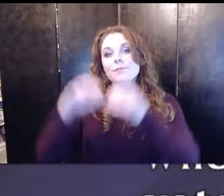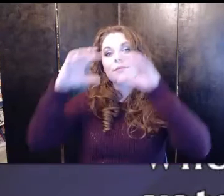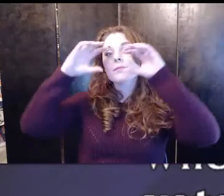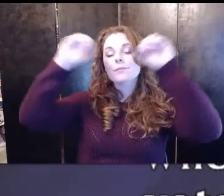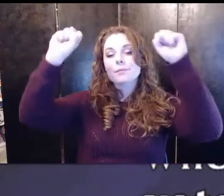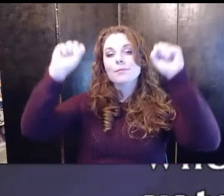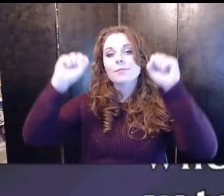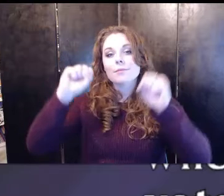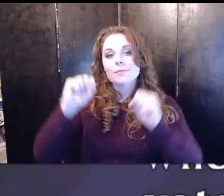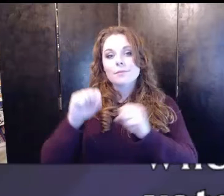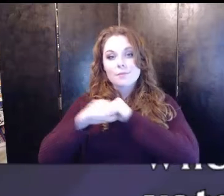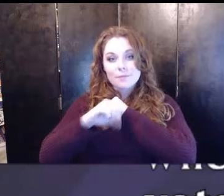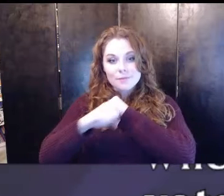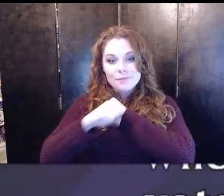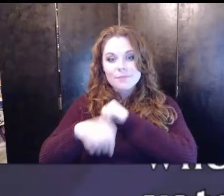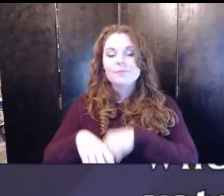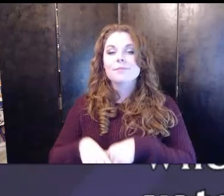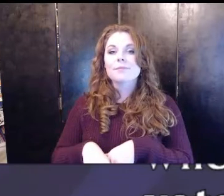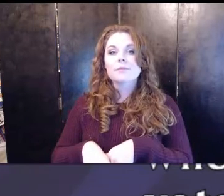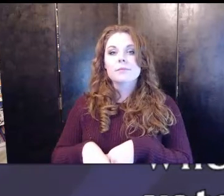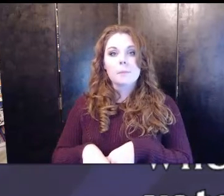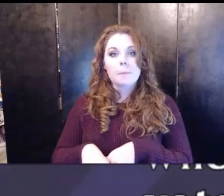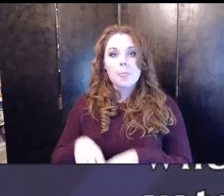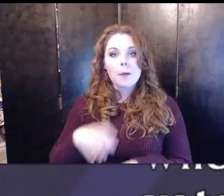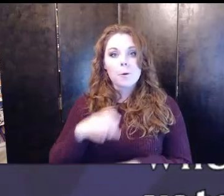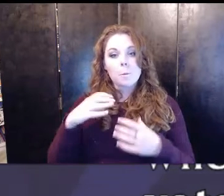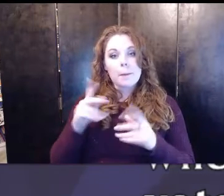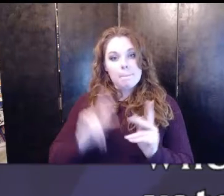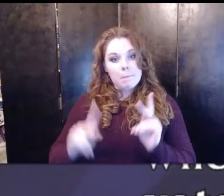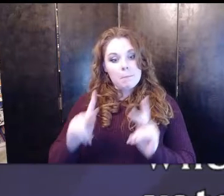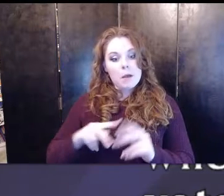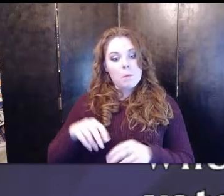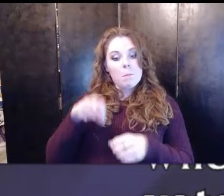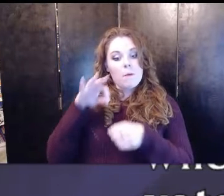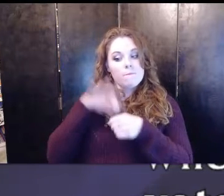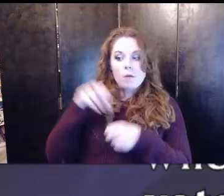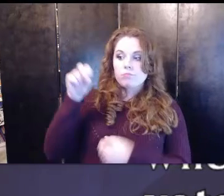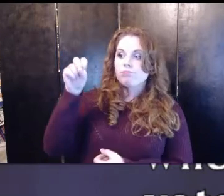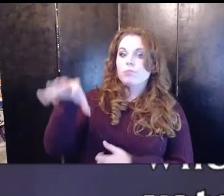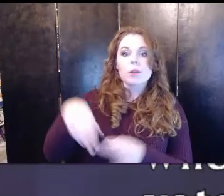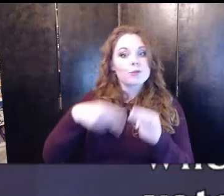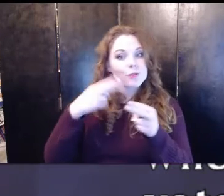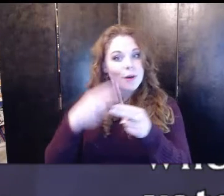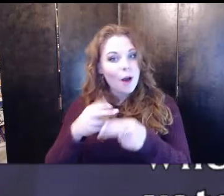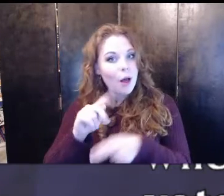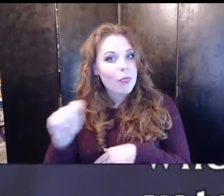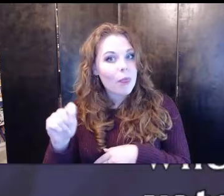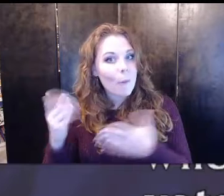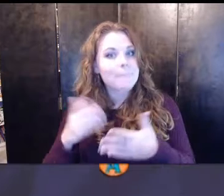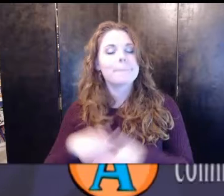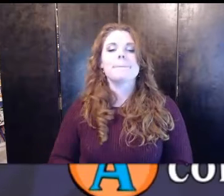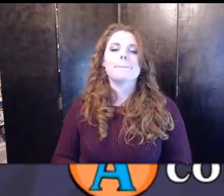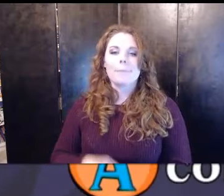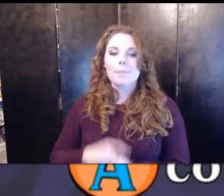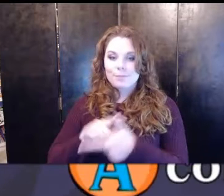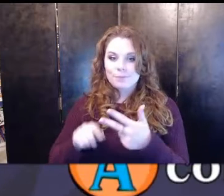presidential race. Question 1. When citizens cast their votes for president, it is called the